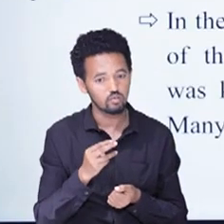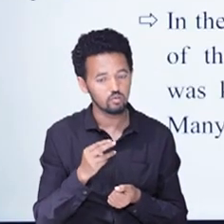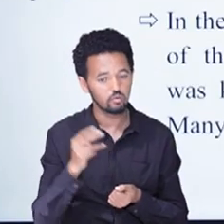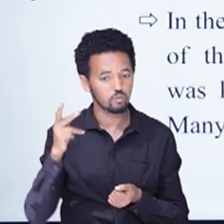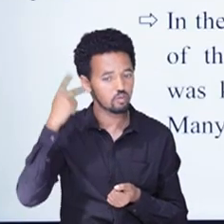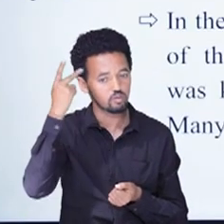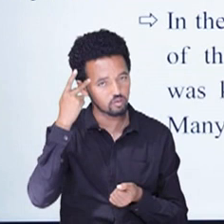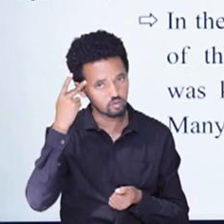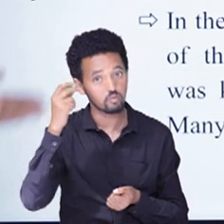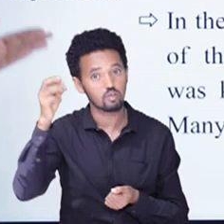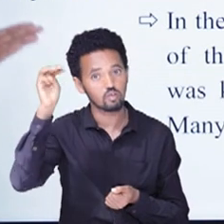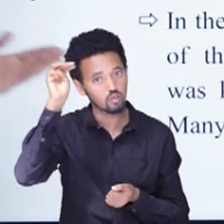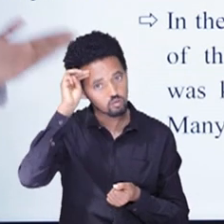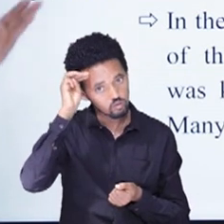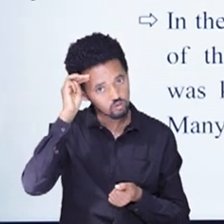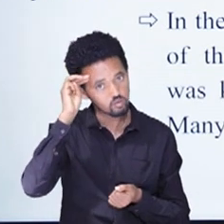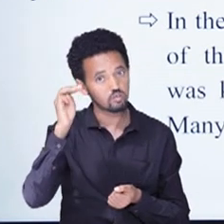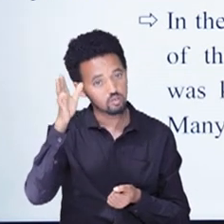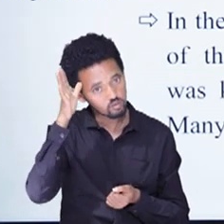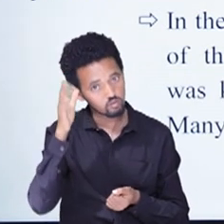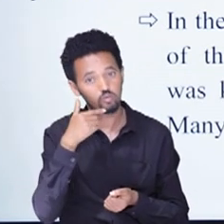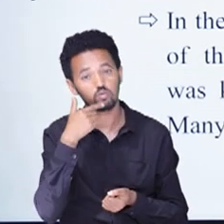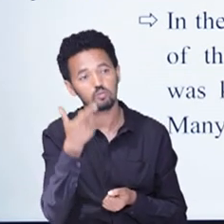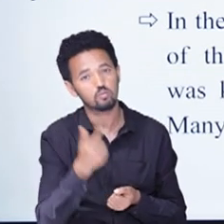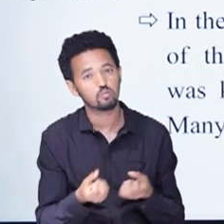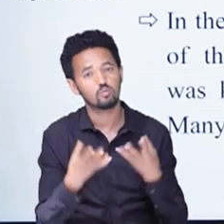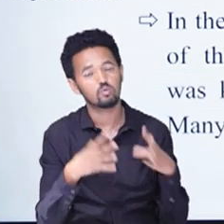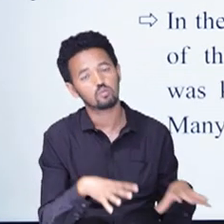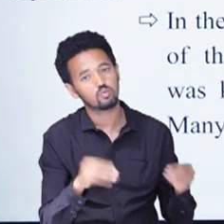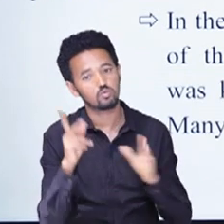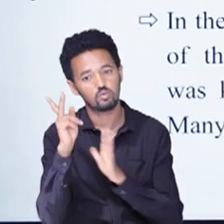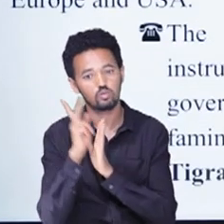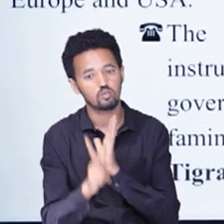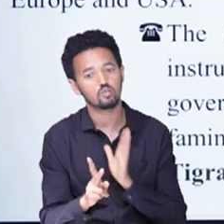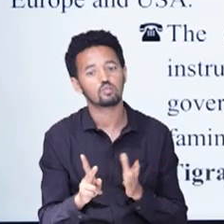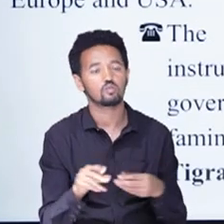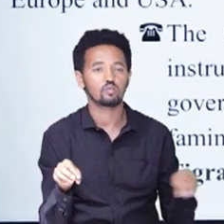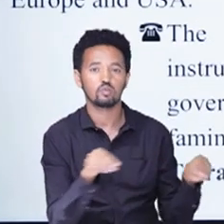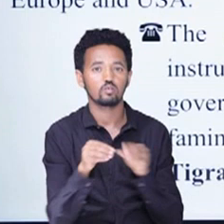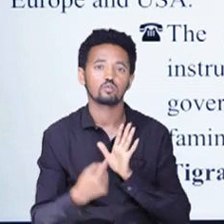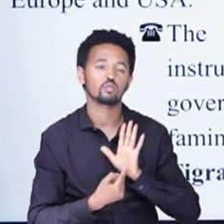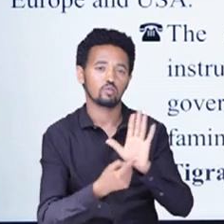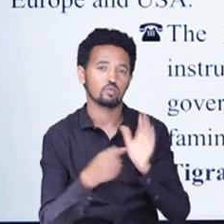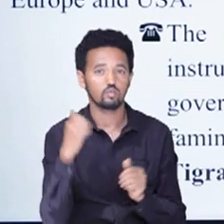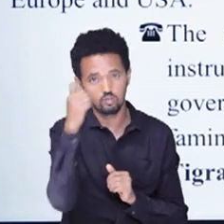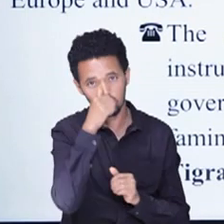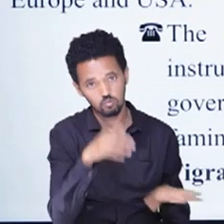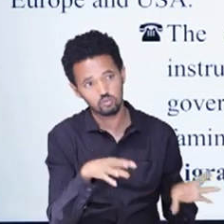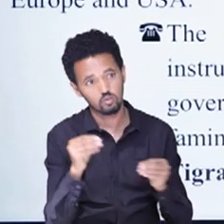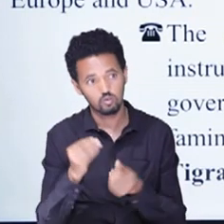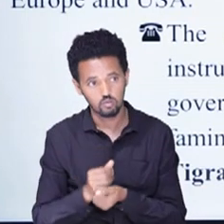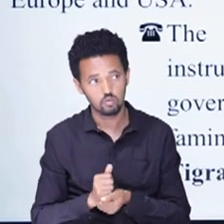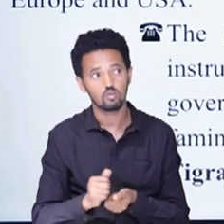Ababa, Tilahun Giza, was killed by government agent. Many students also killed by this action. The Ethiopian students at